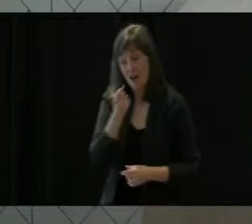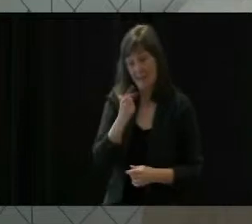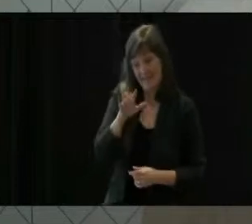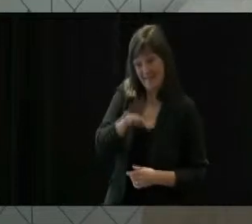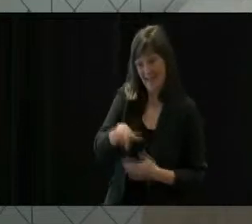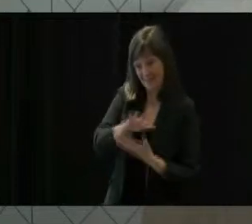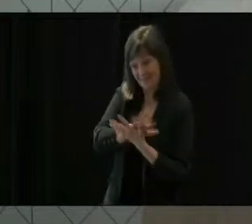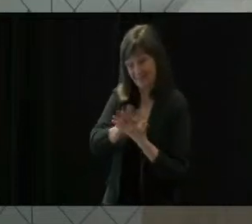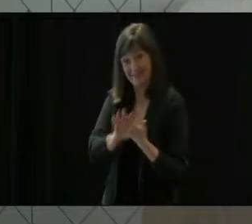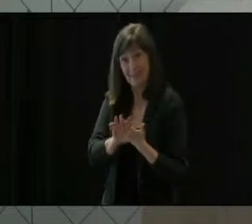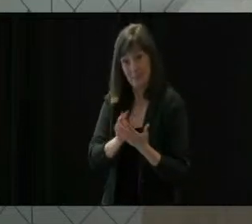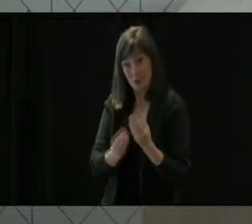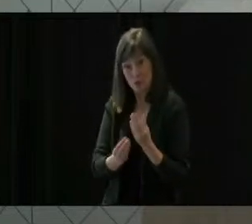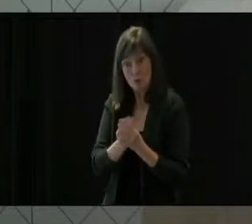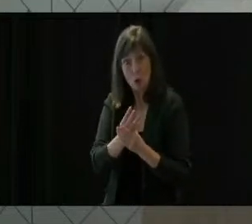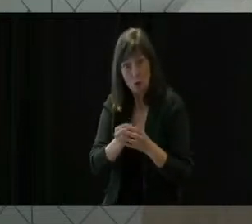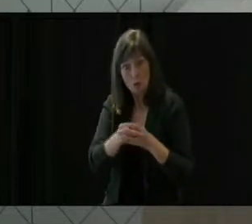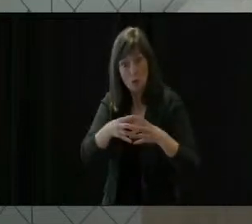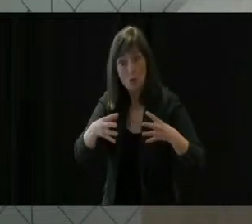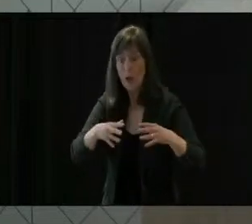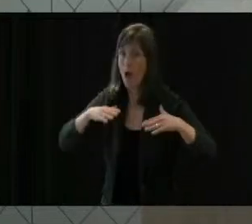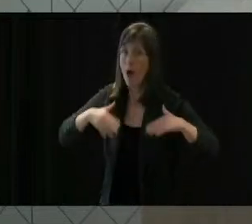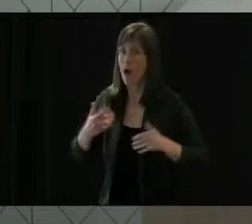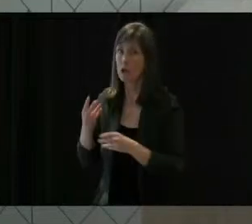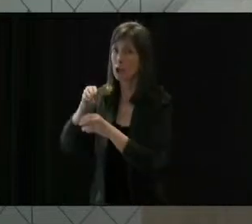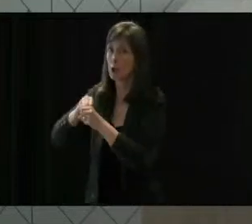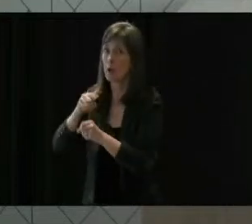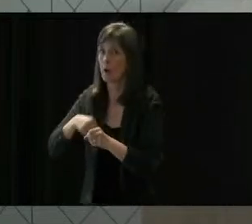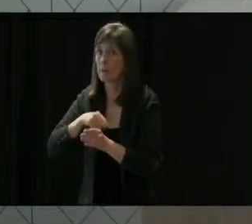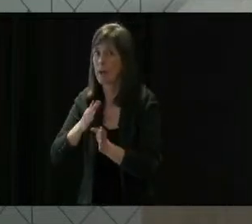think 5 to 6 years is more than reasonable.